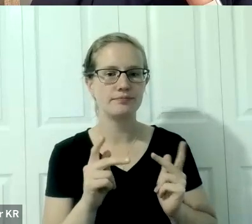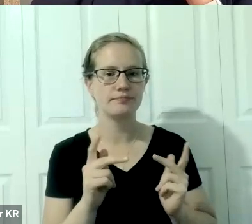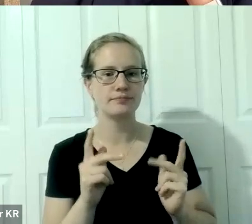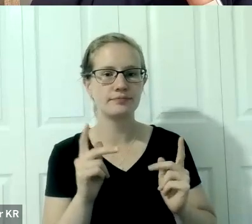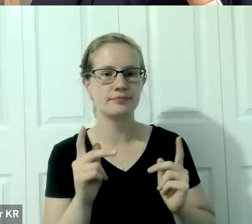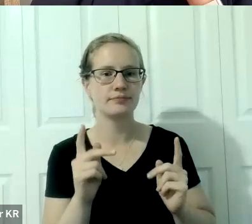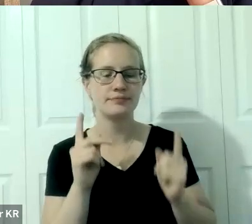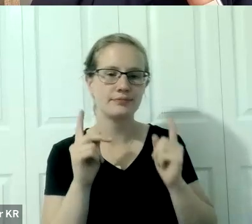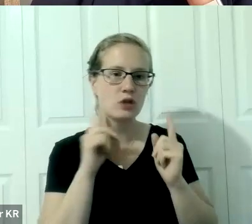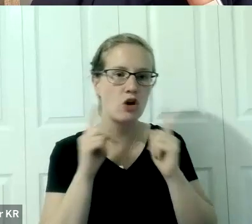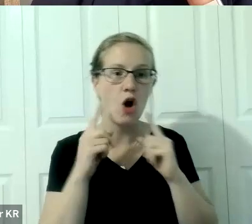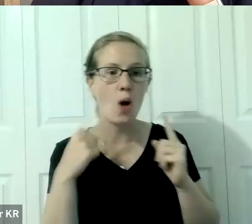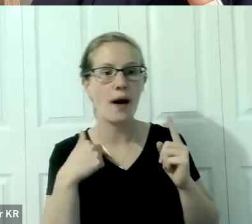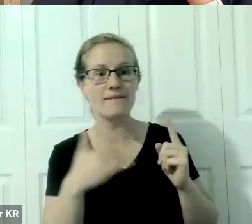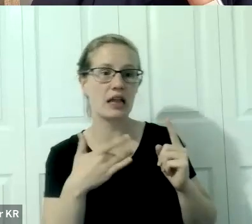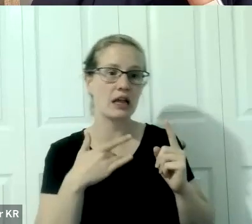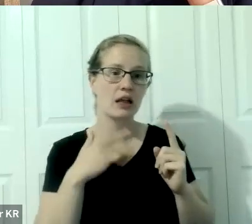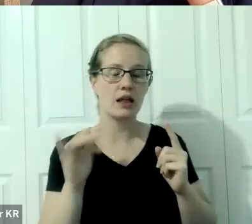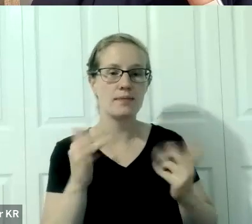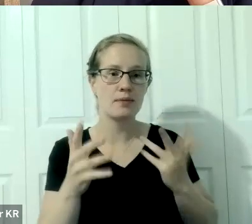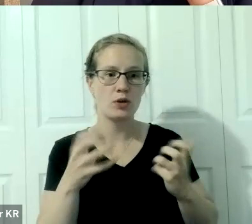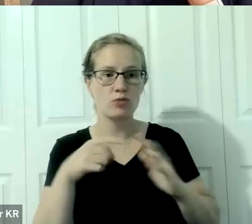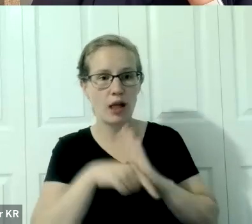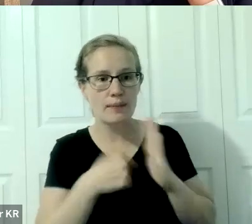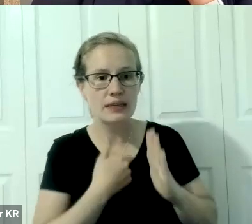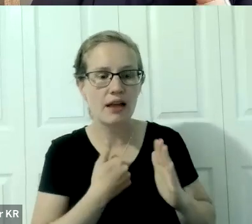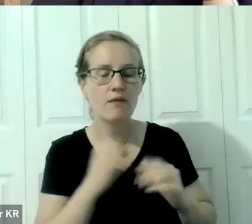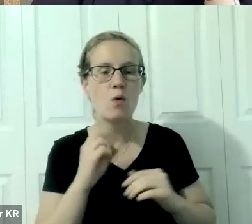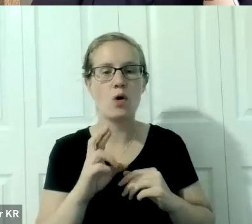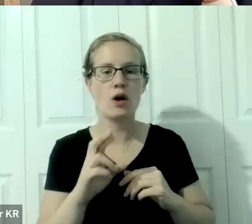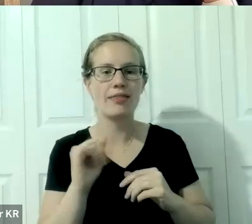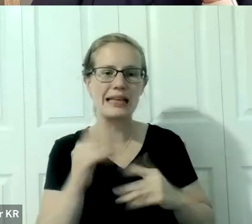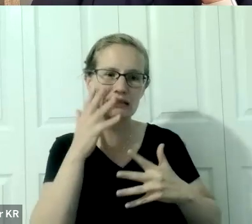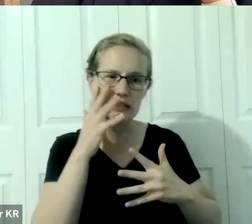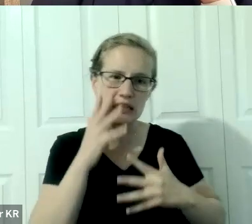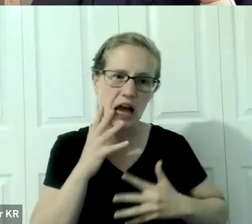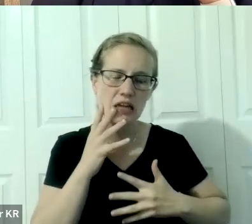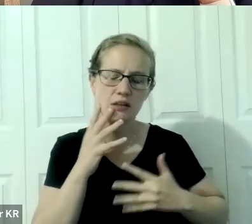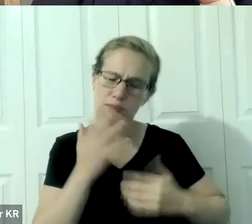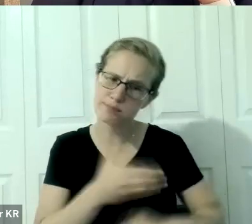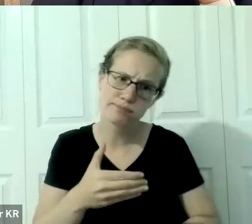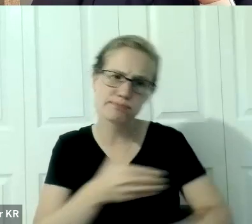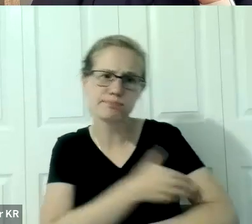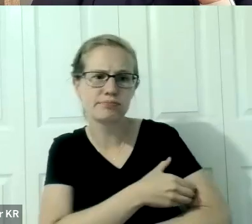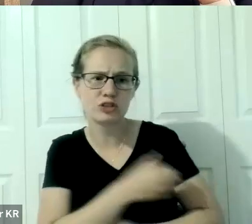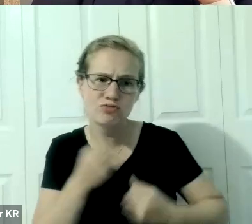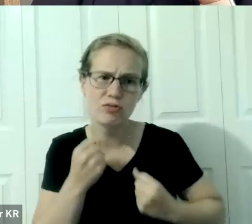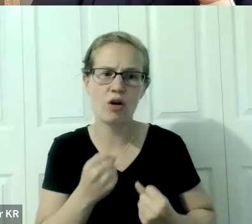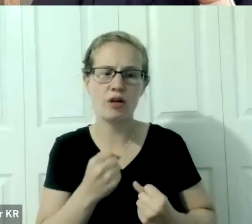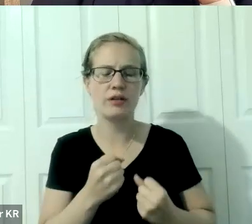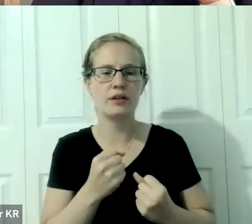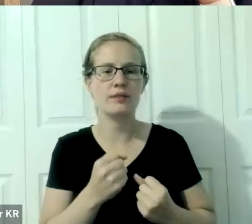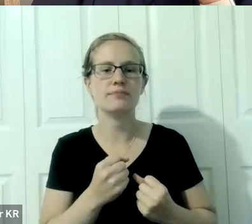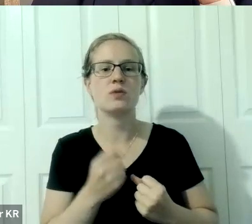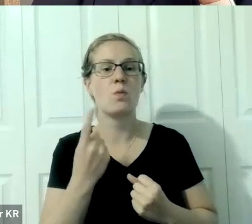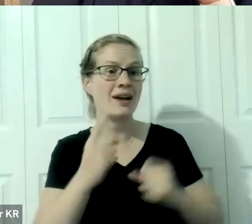was feeling suicidal, or just, you know, that sadness was so powerful. And, you know, one of